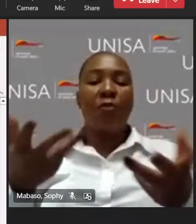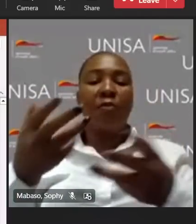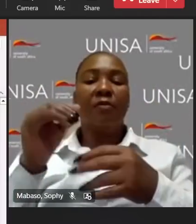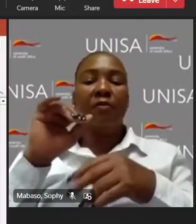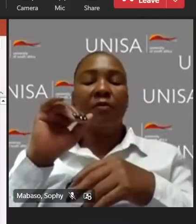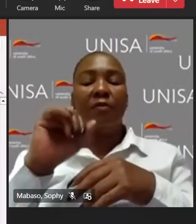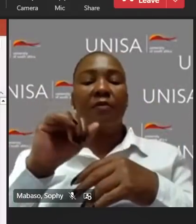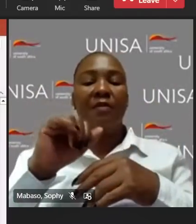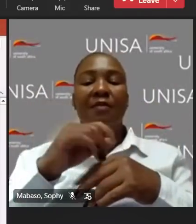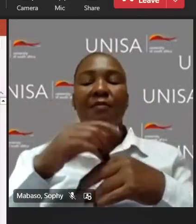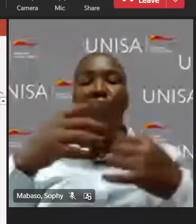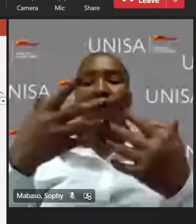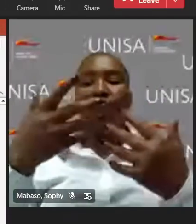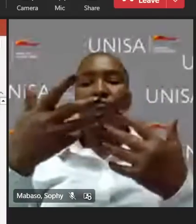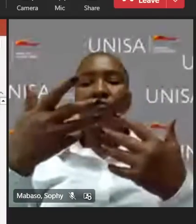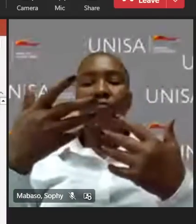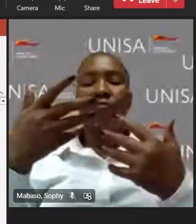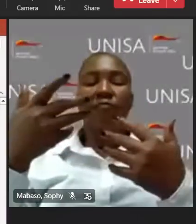finance and